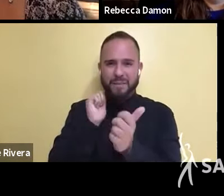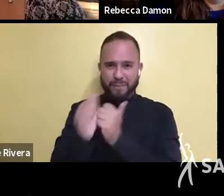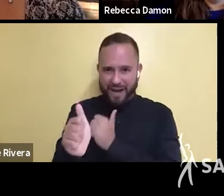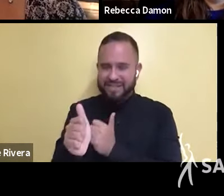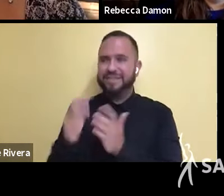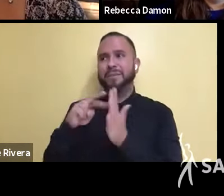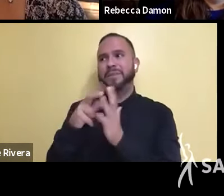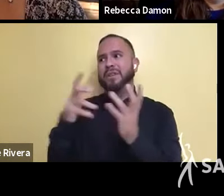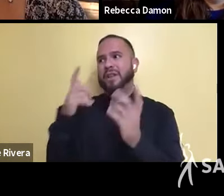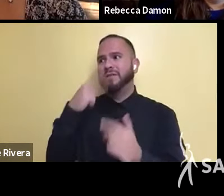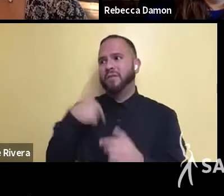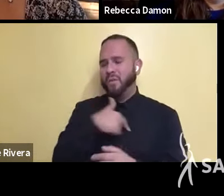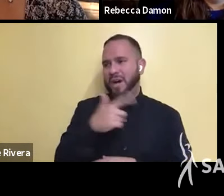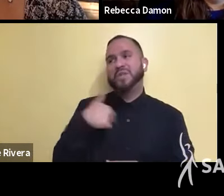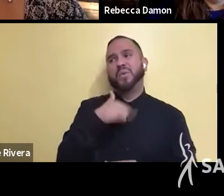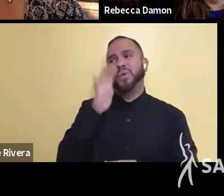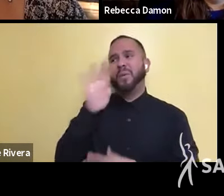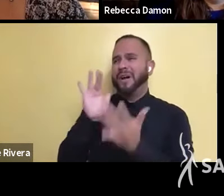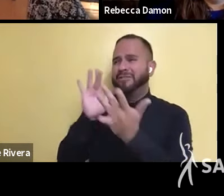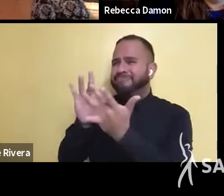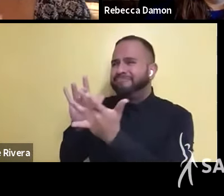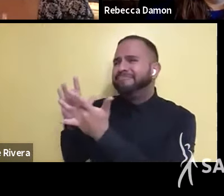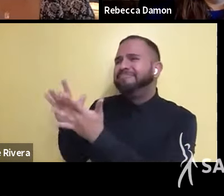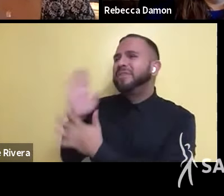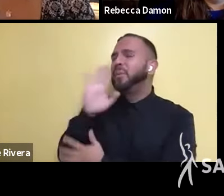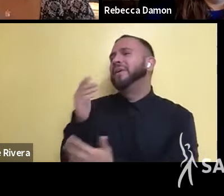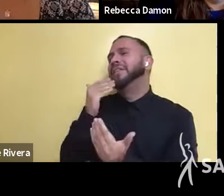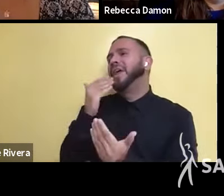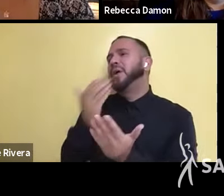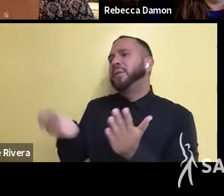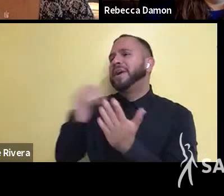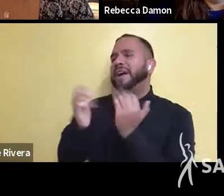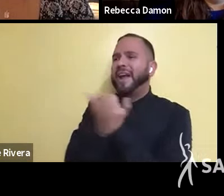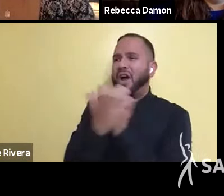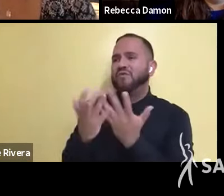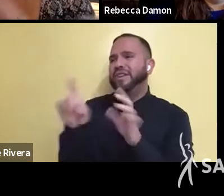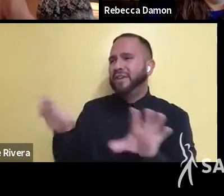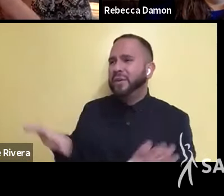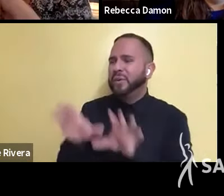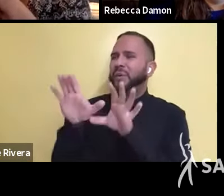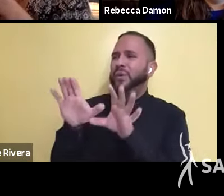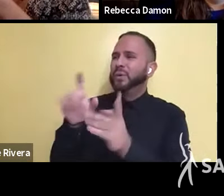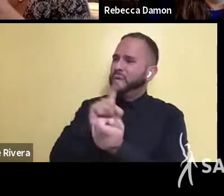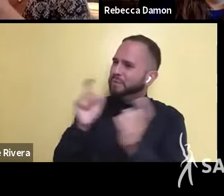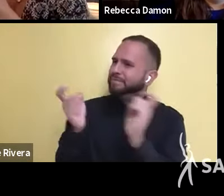in touch with you. And thank you for everything again that you do. You make a difference. Thank you